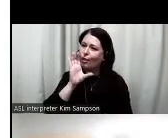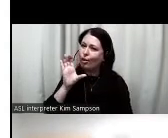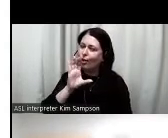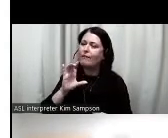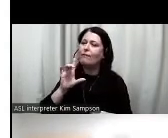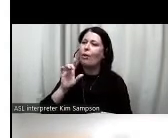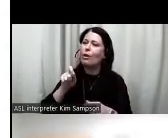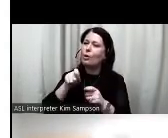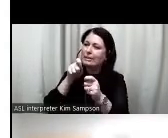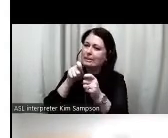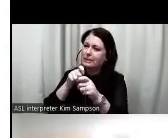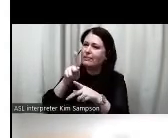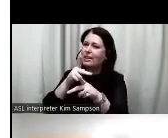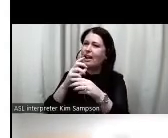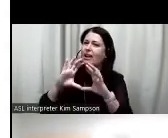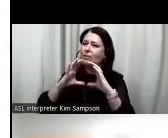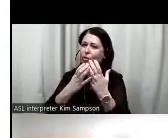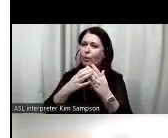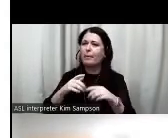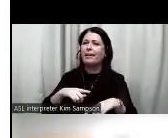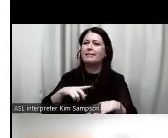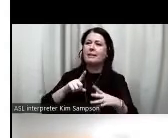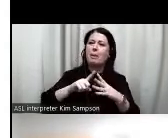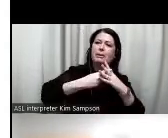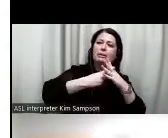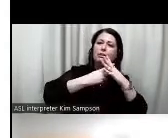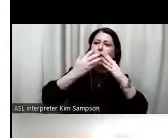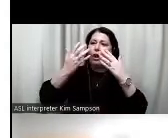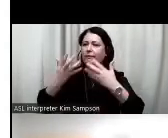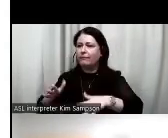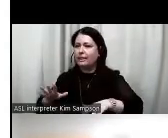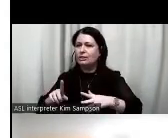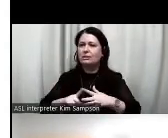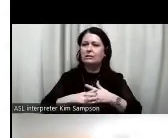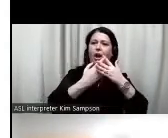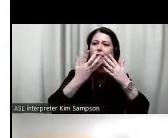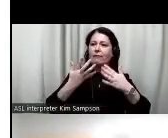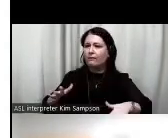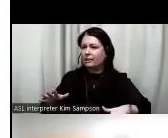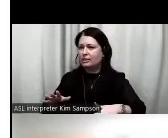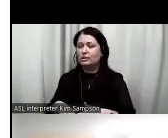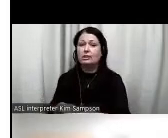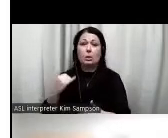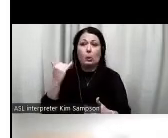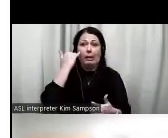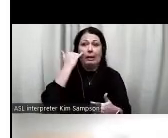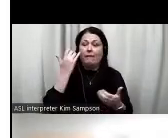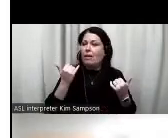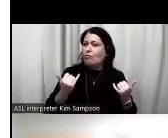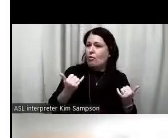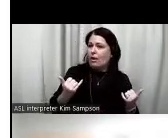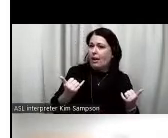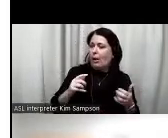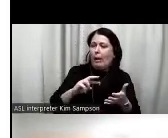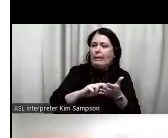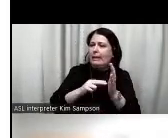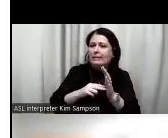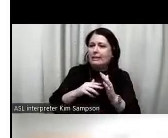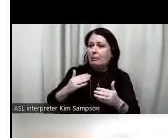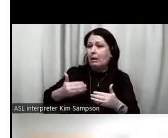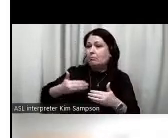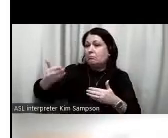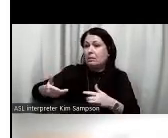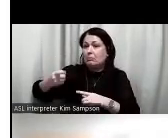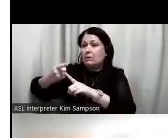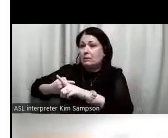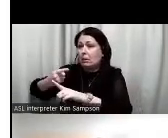support groups, because they come and they go. So just because something doesn't exist today doesn't mean it won't exist